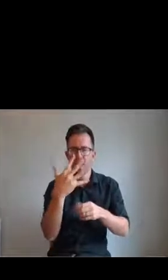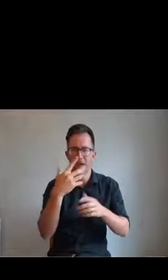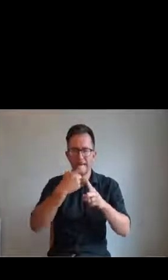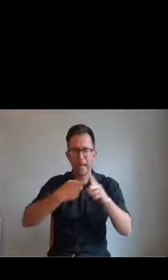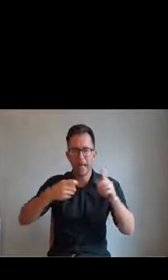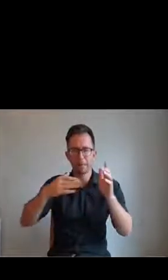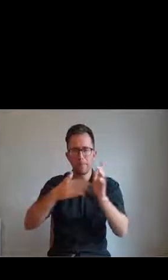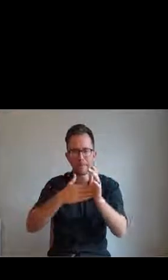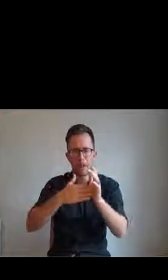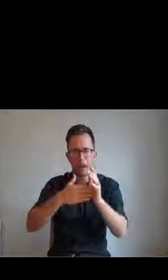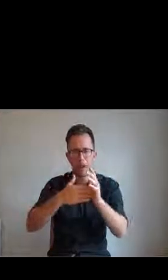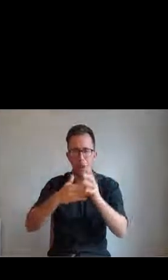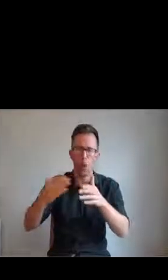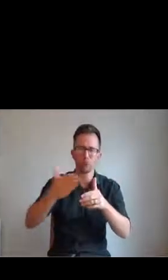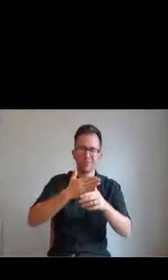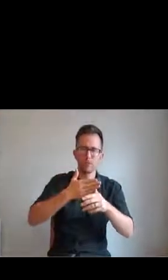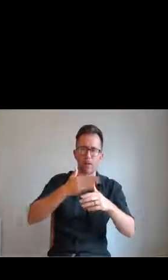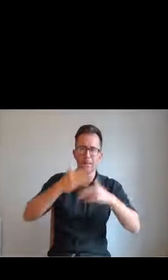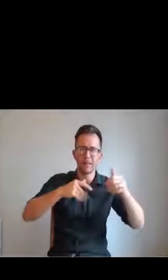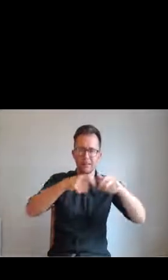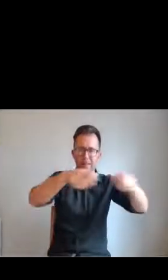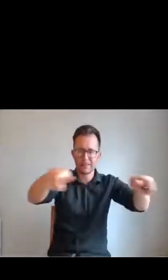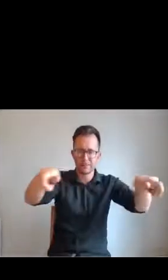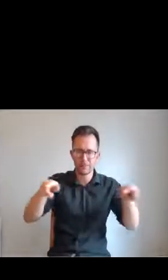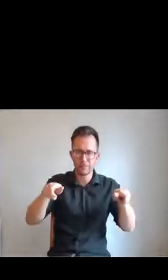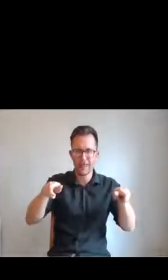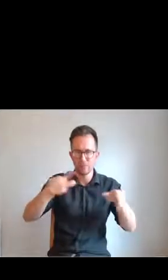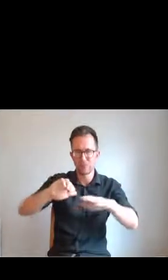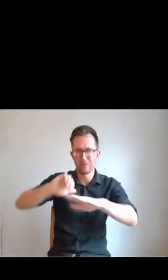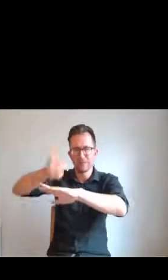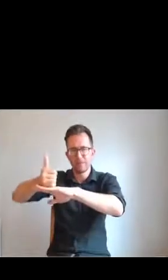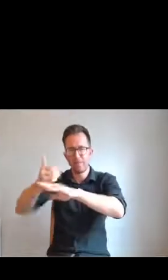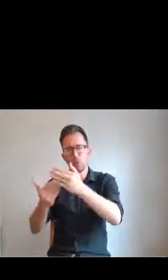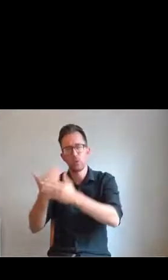was presented at supplementary consultation.